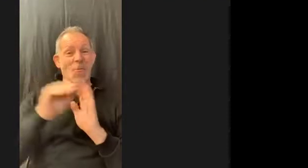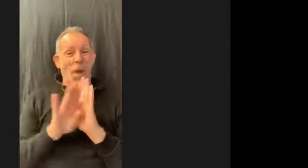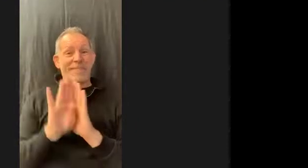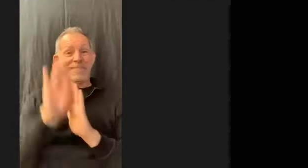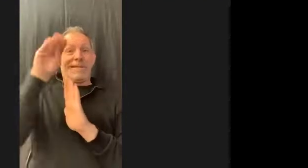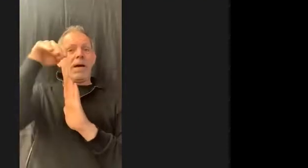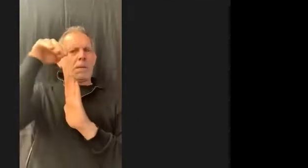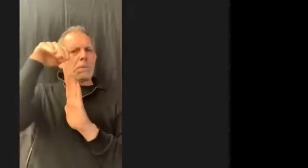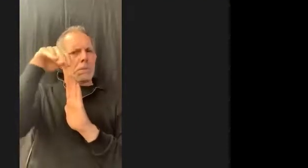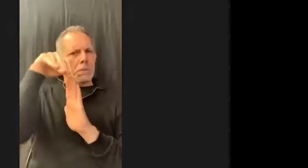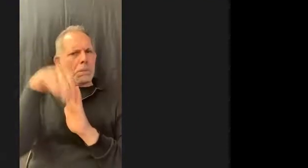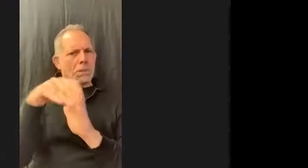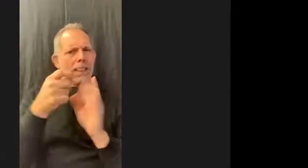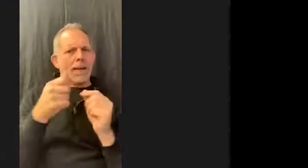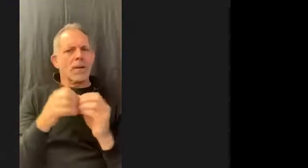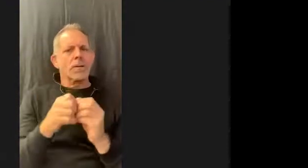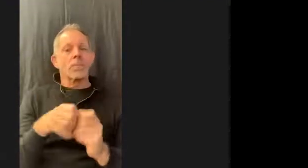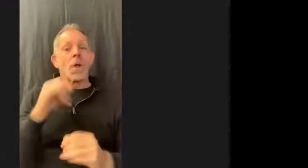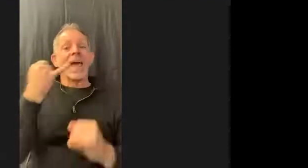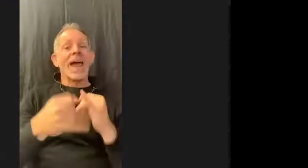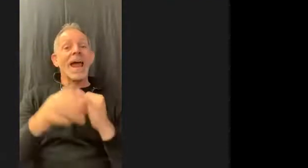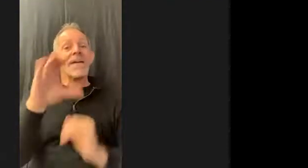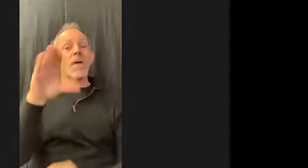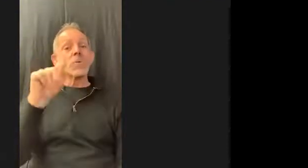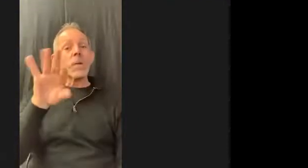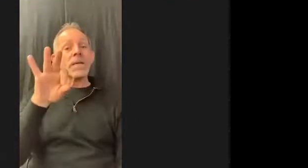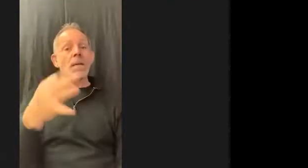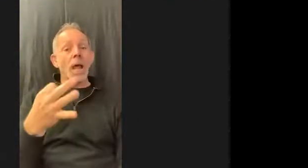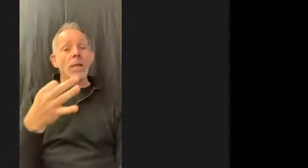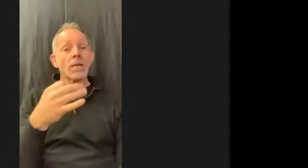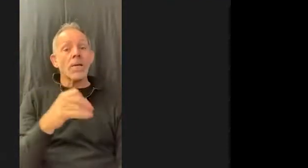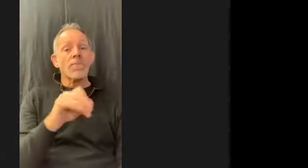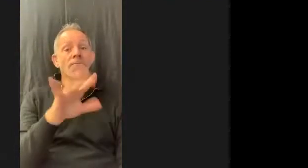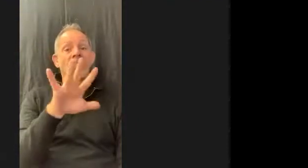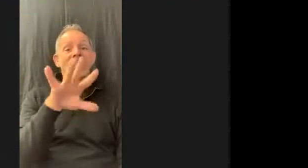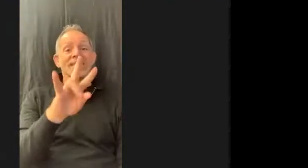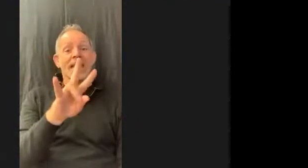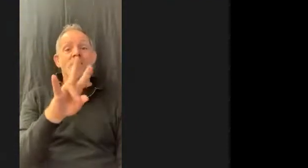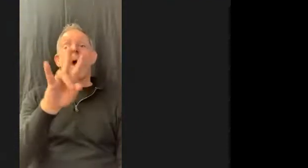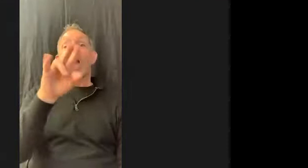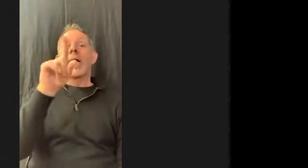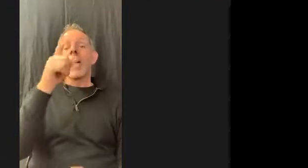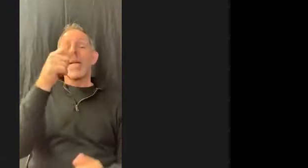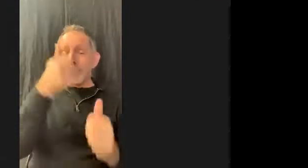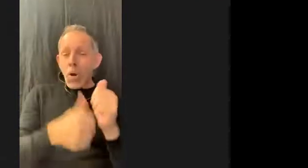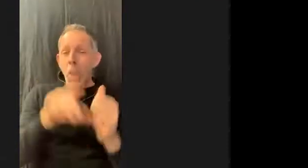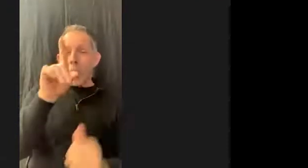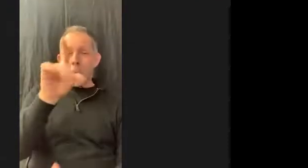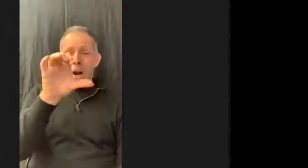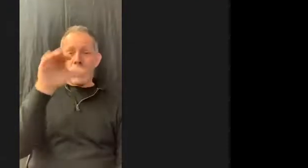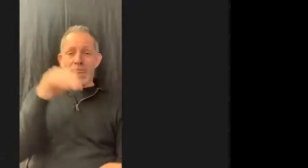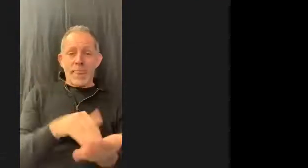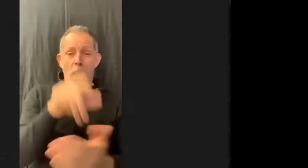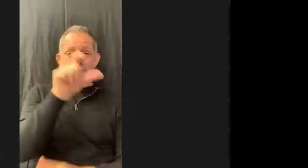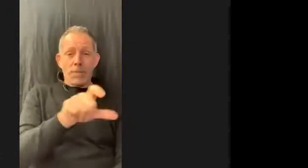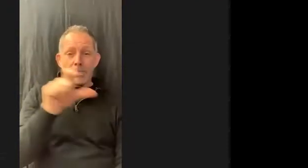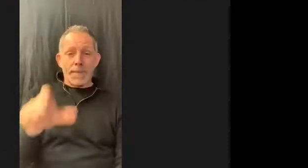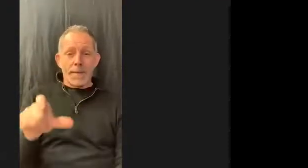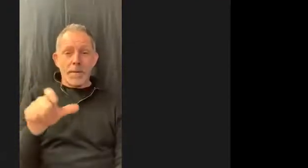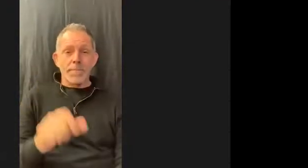per 100,000, down from about 400. It's good to remember that we're still in a high transmission